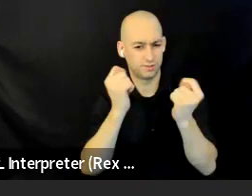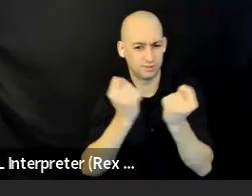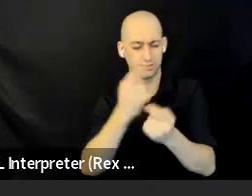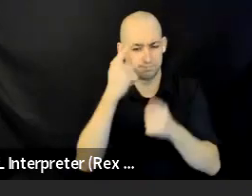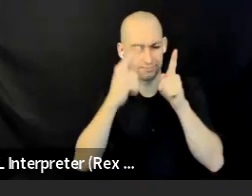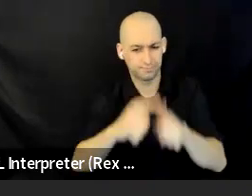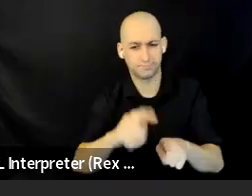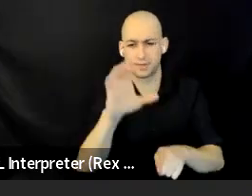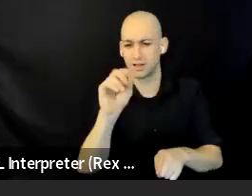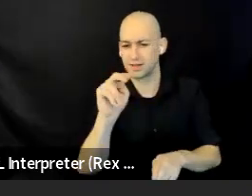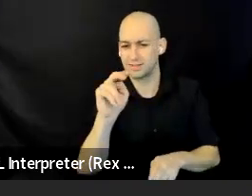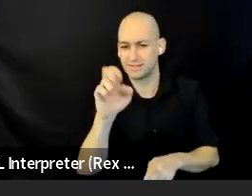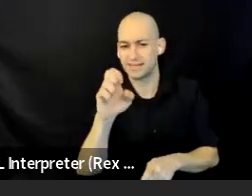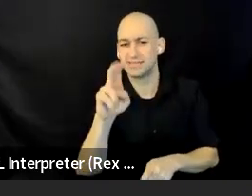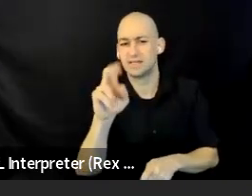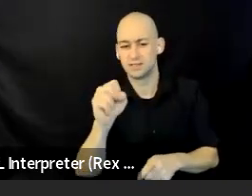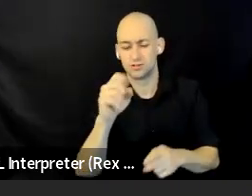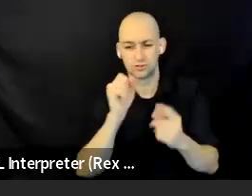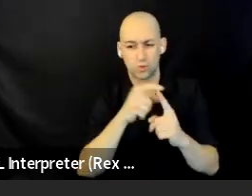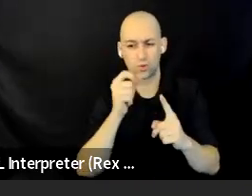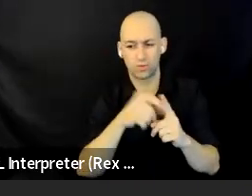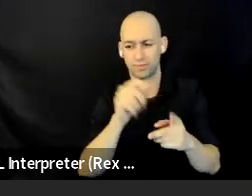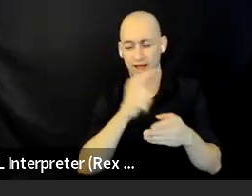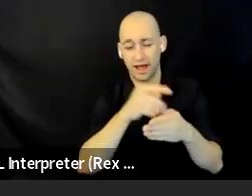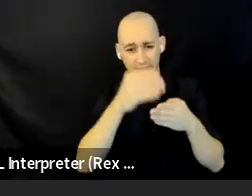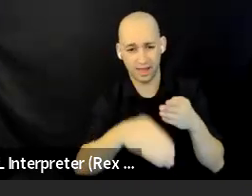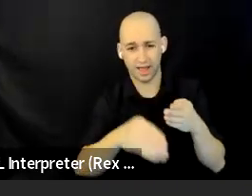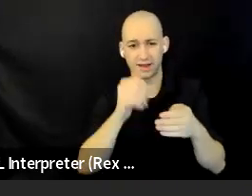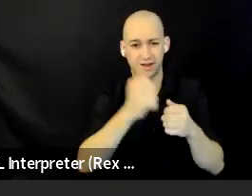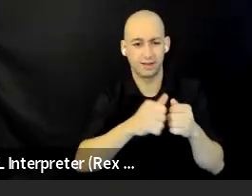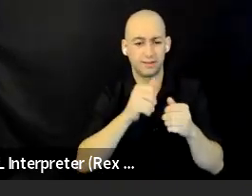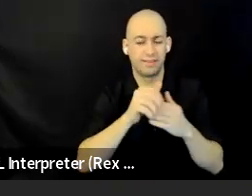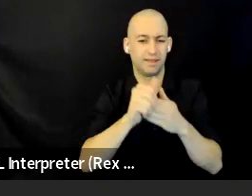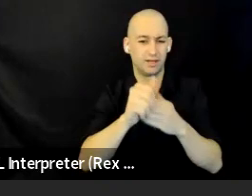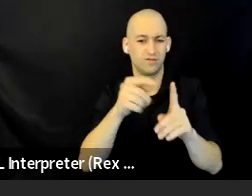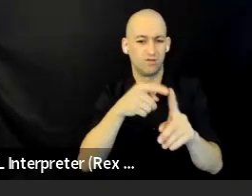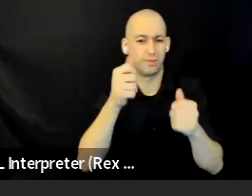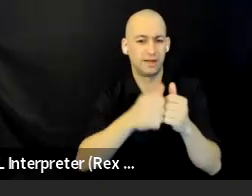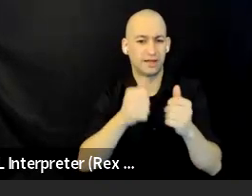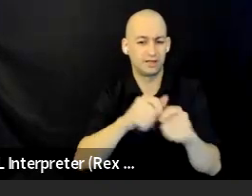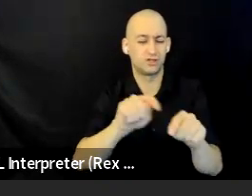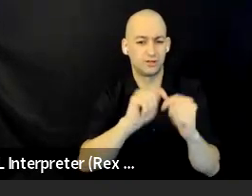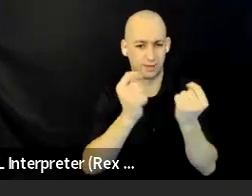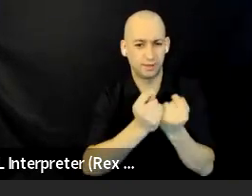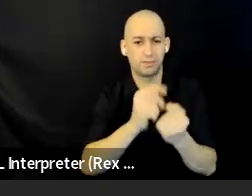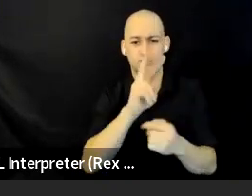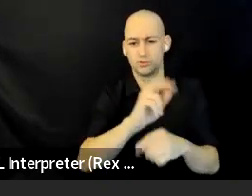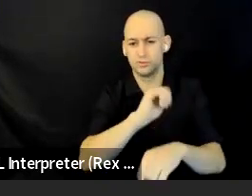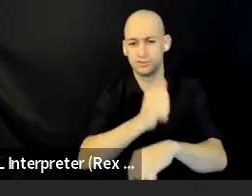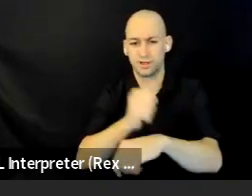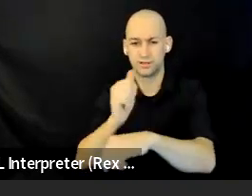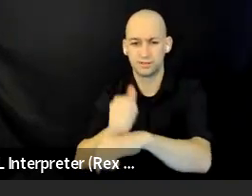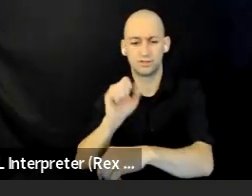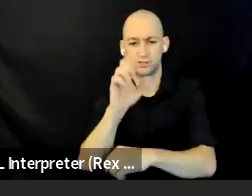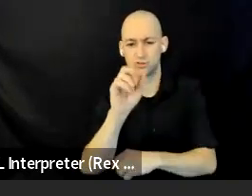At the conclusion of team evaluations, leaders from each team met to discuss the 2 sets of team scores and to assign